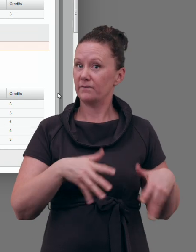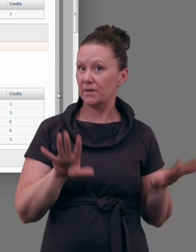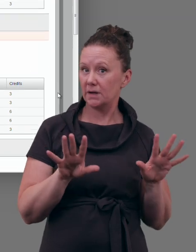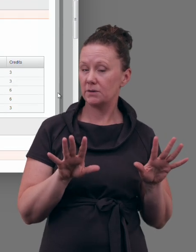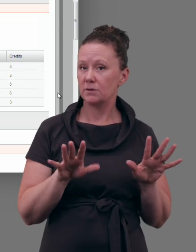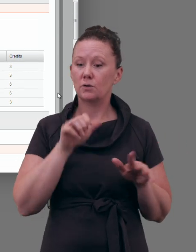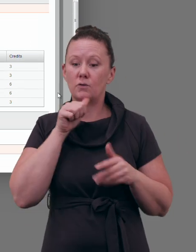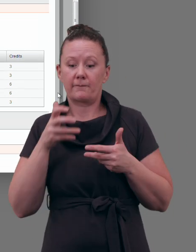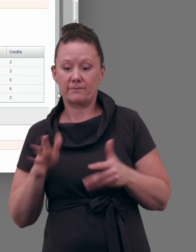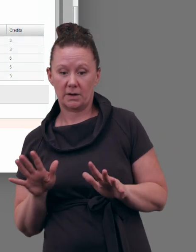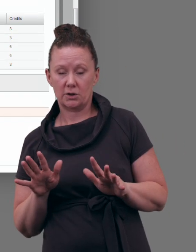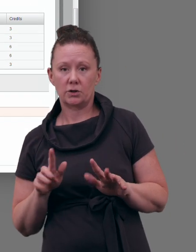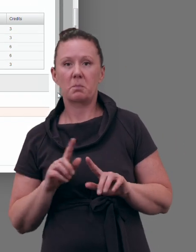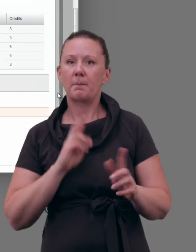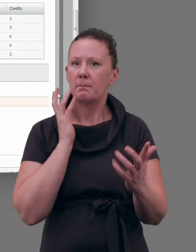program.